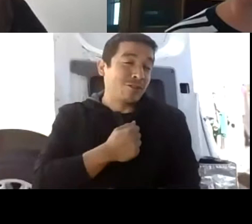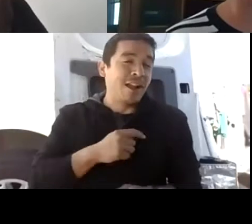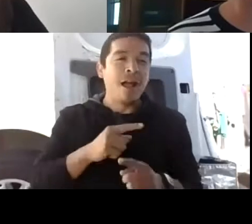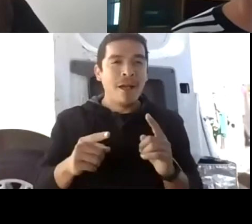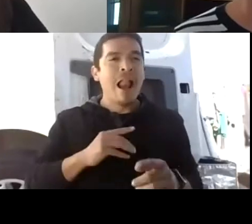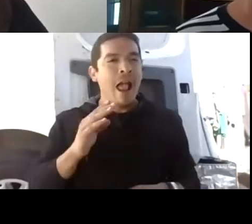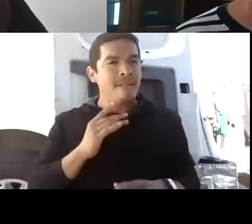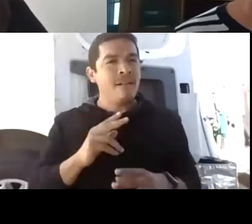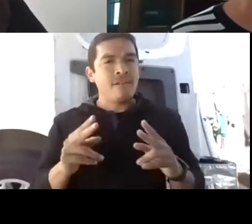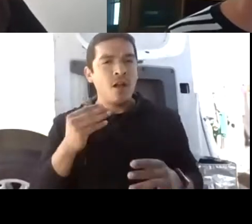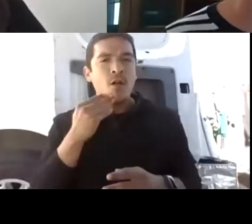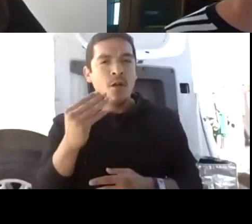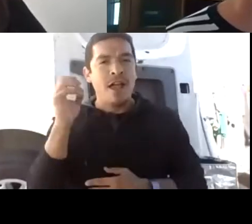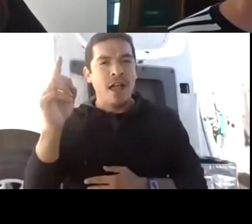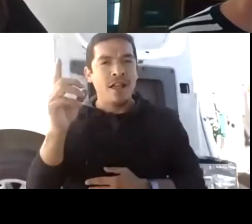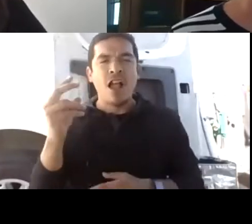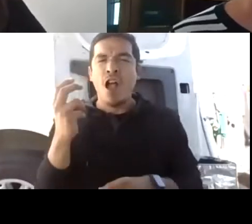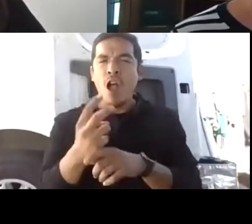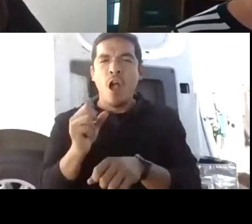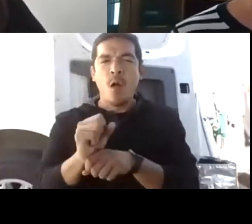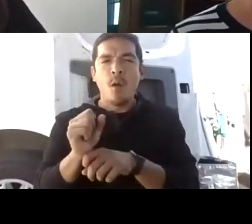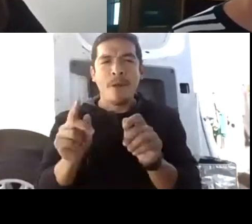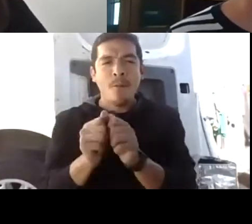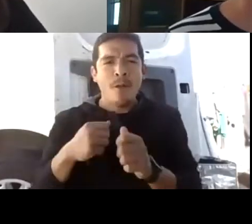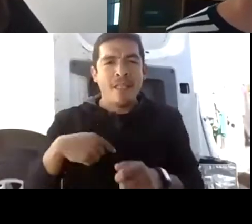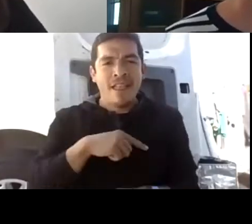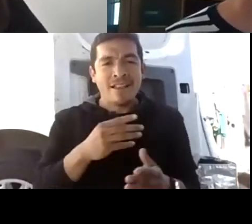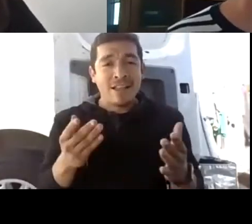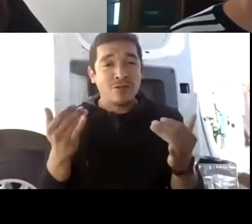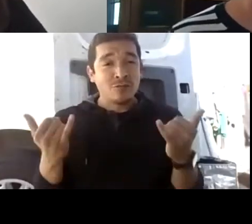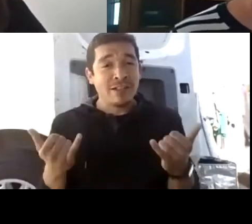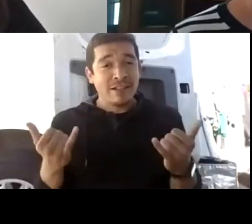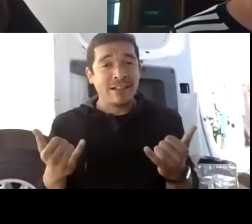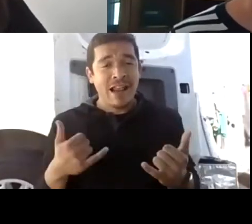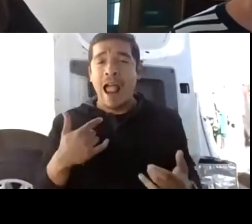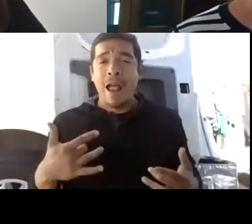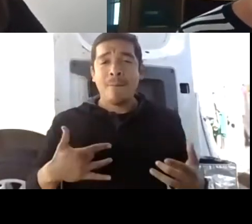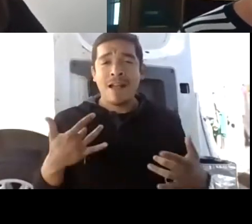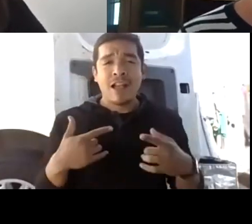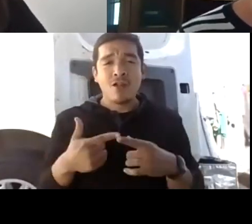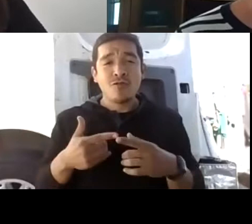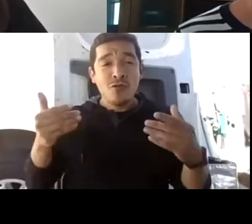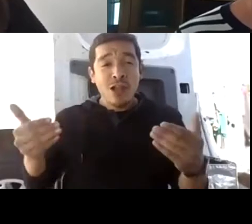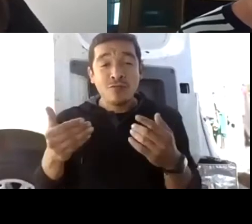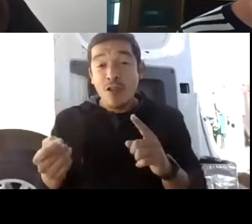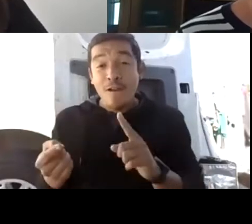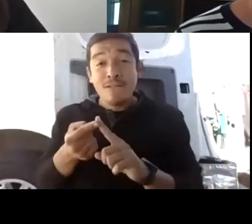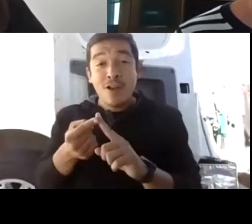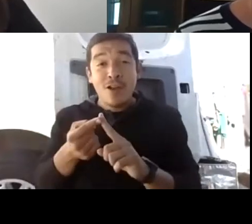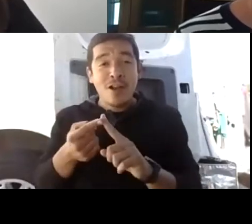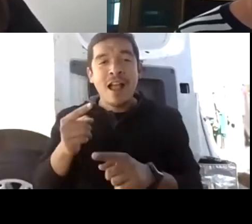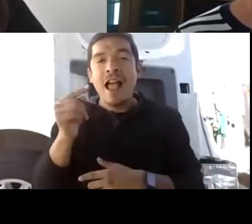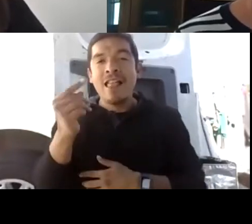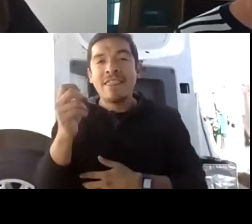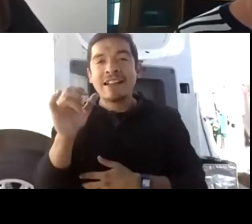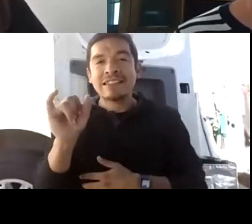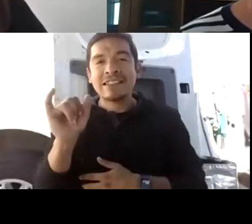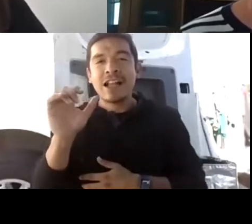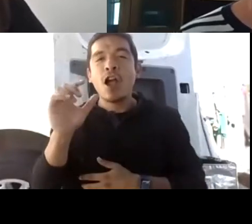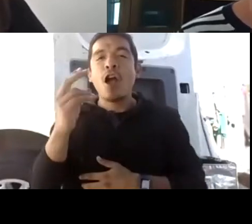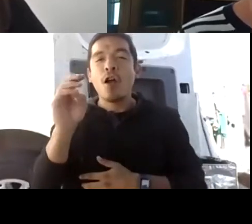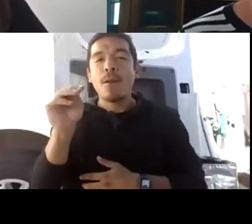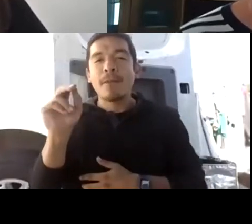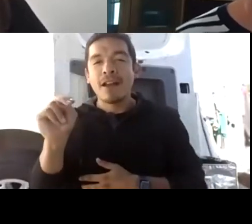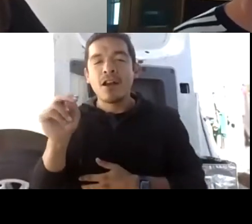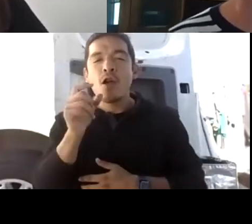very well-educated and very hardworking folks with us here today. I'm excited to introduce first Stacey Herman, who's the